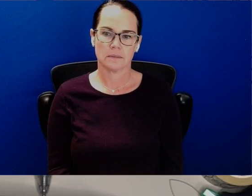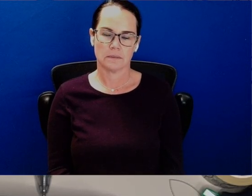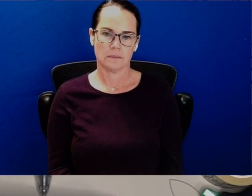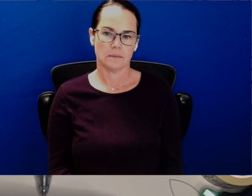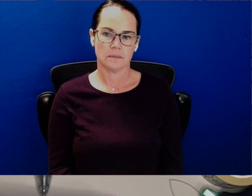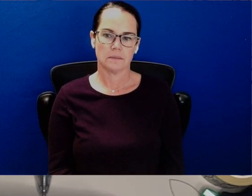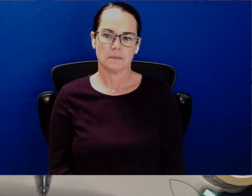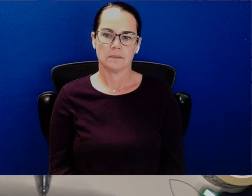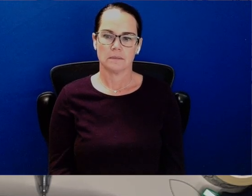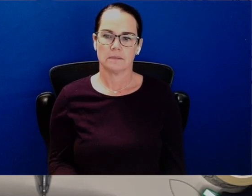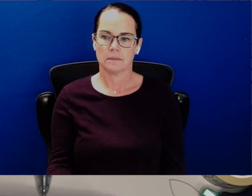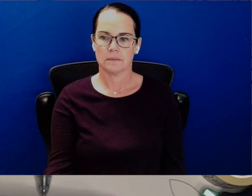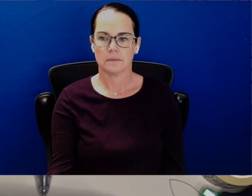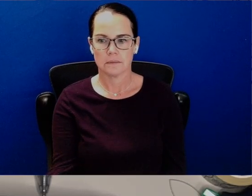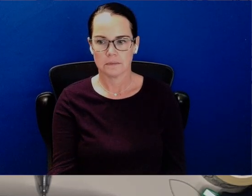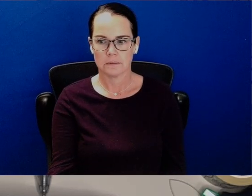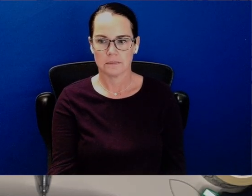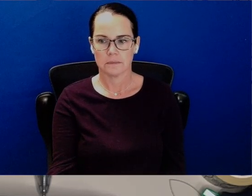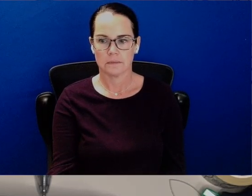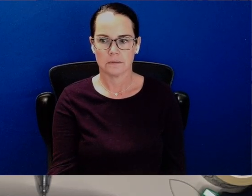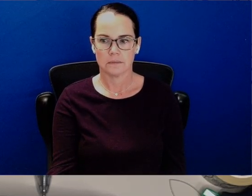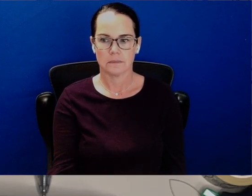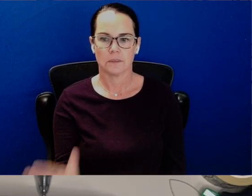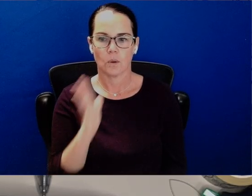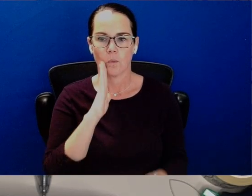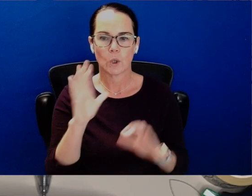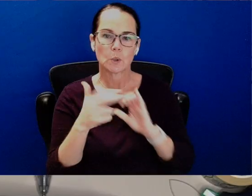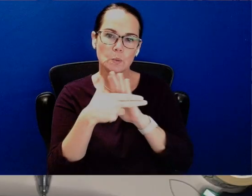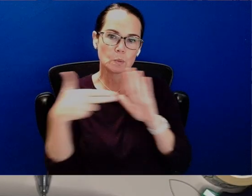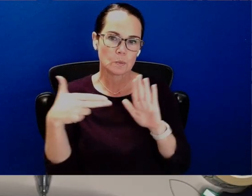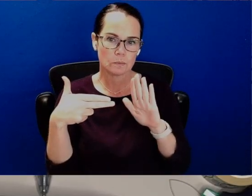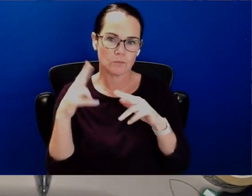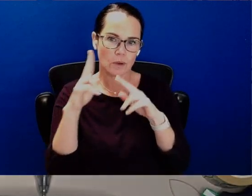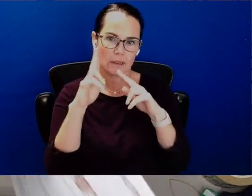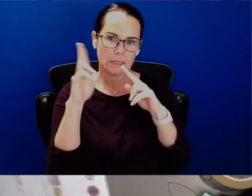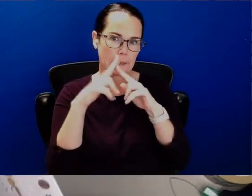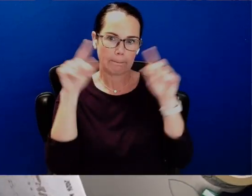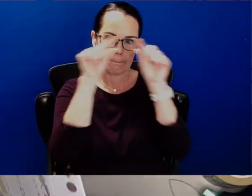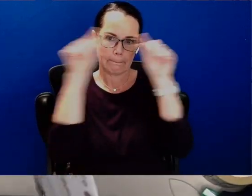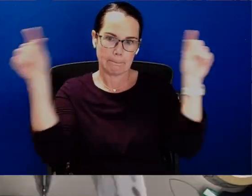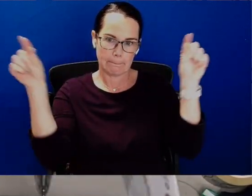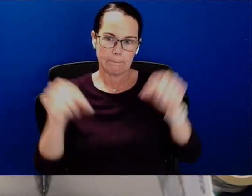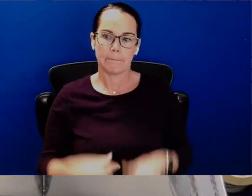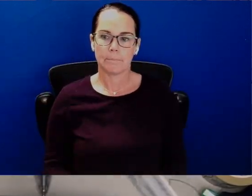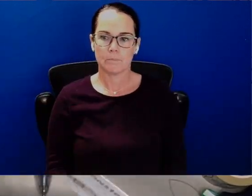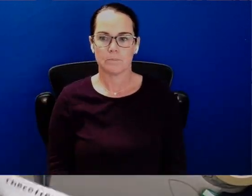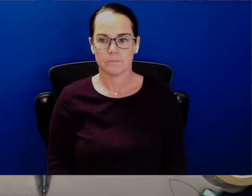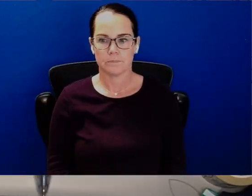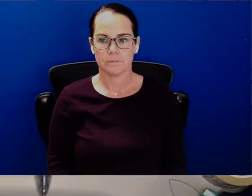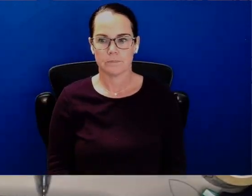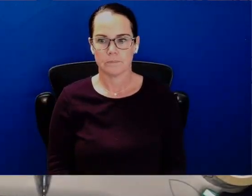We will do a strip right across the top.